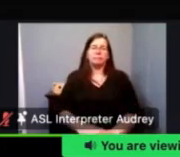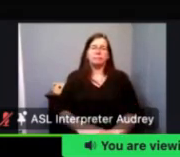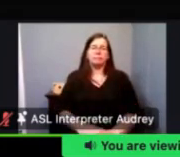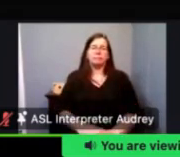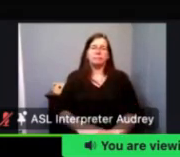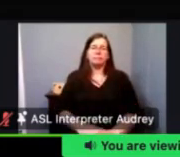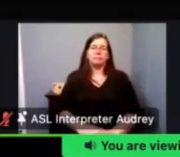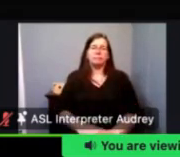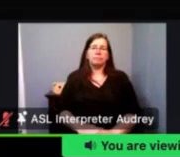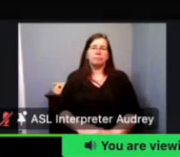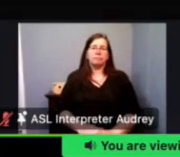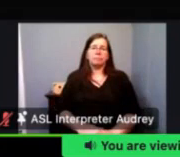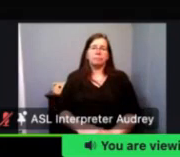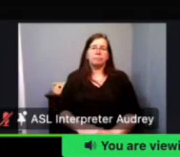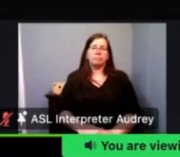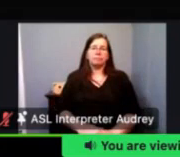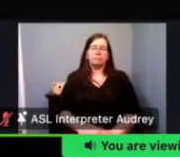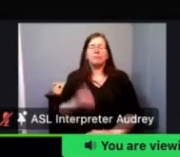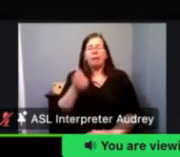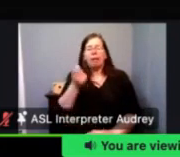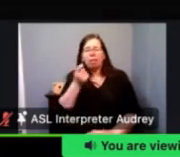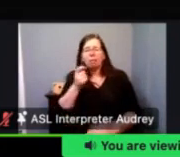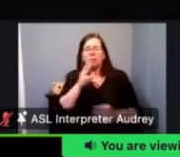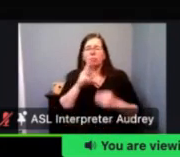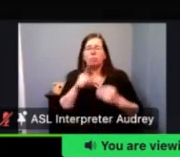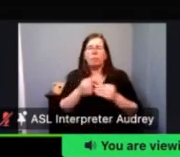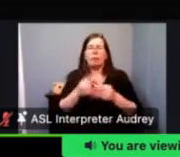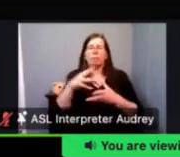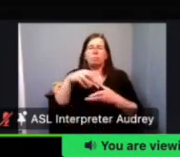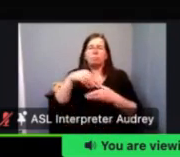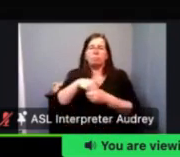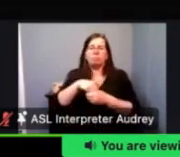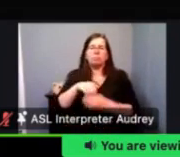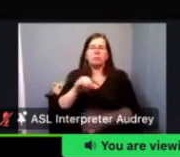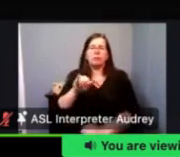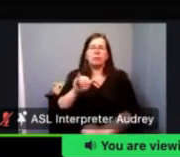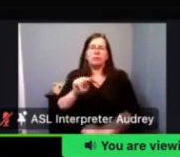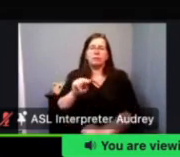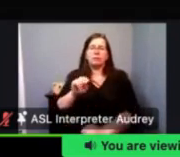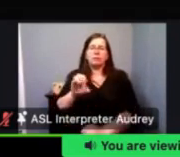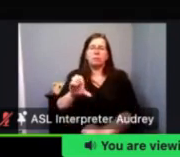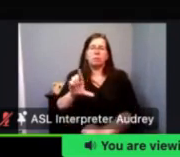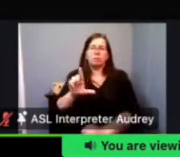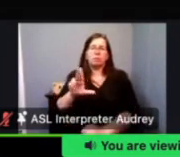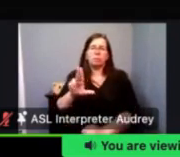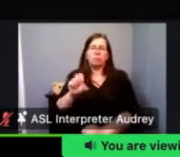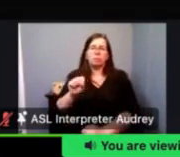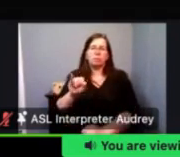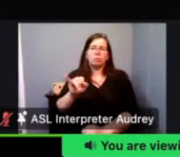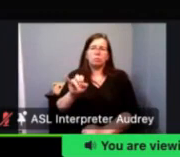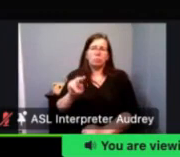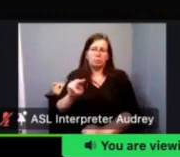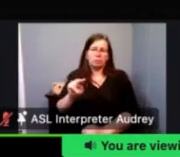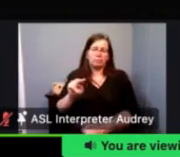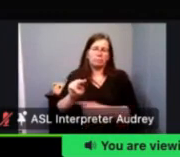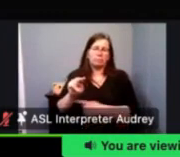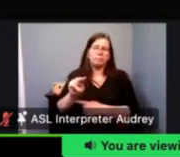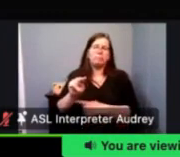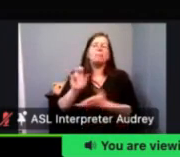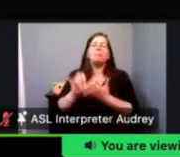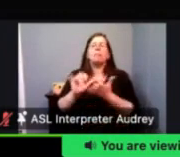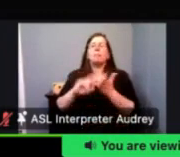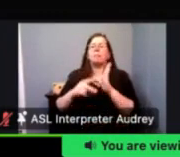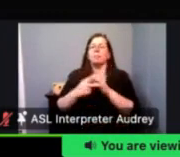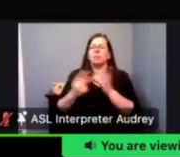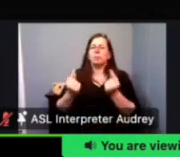A little bit about inclusion. Inclusion are the steps that are